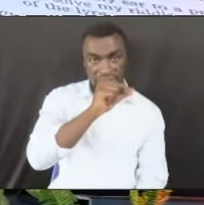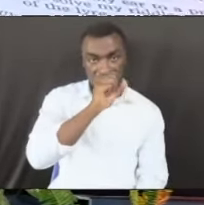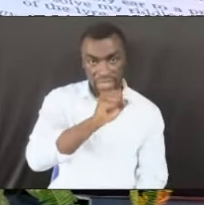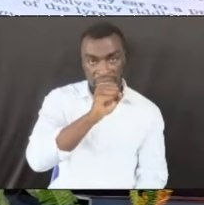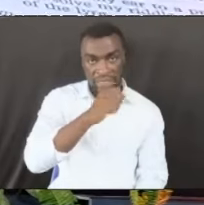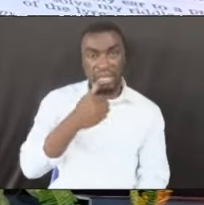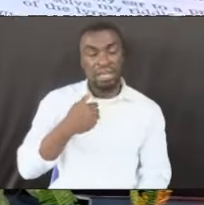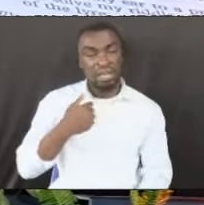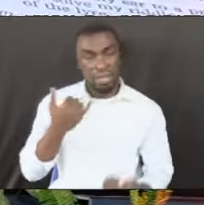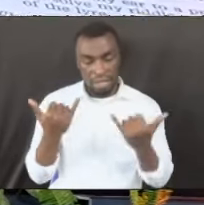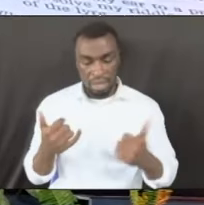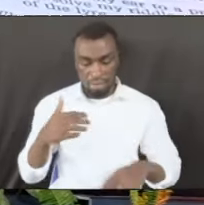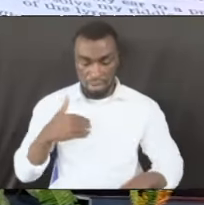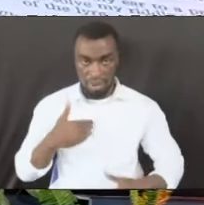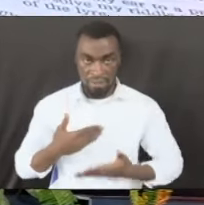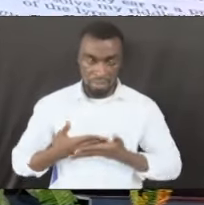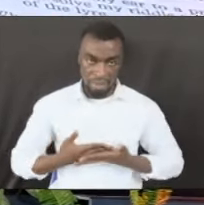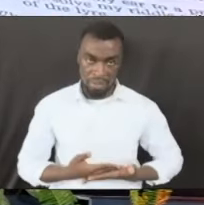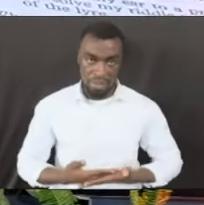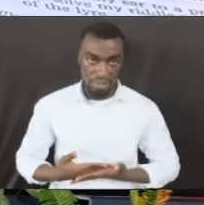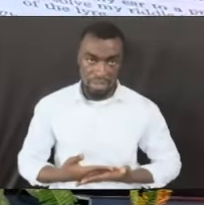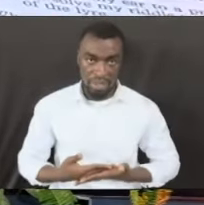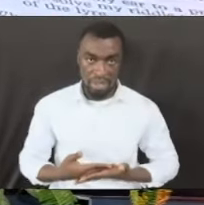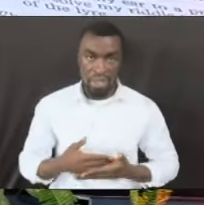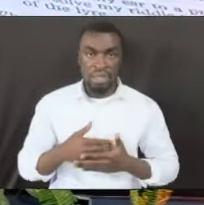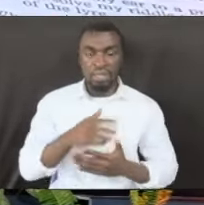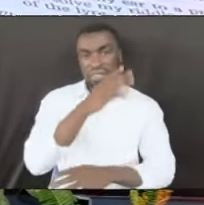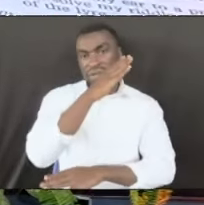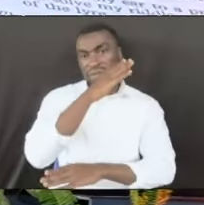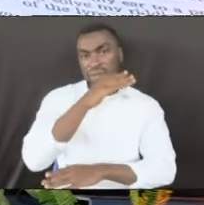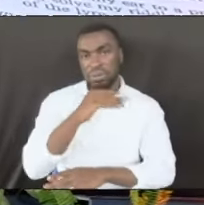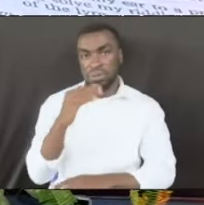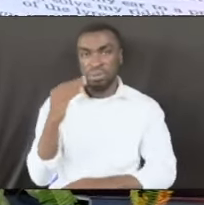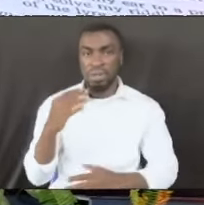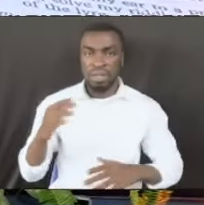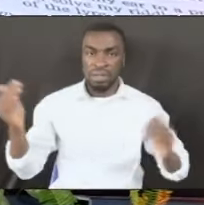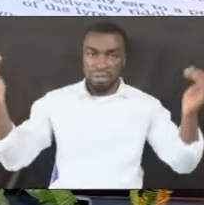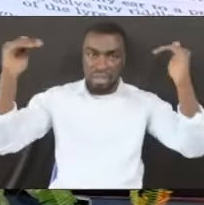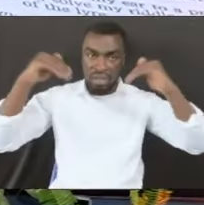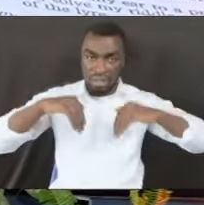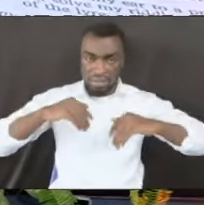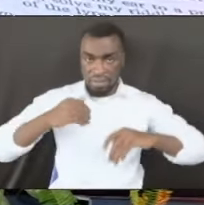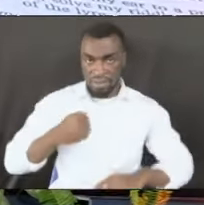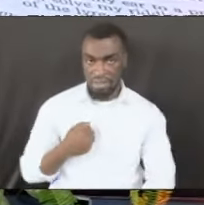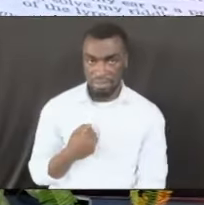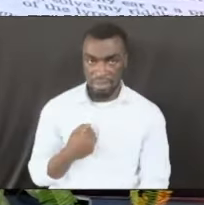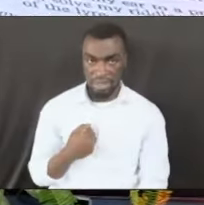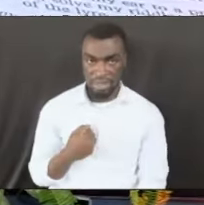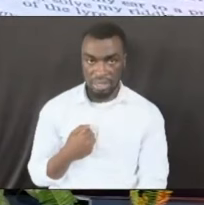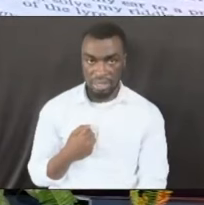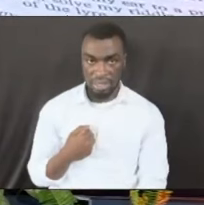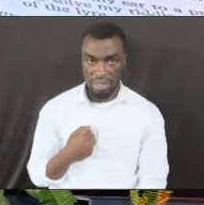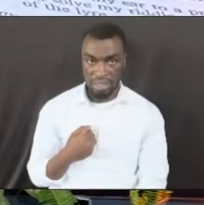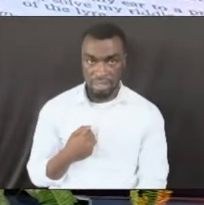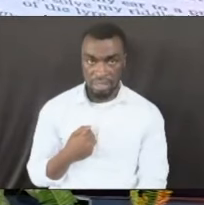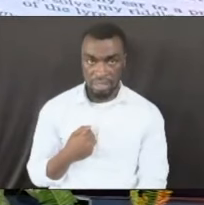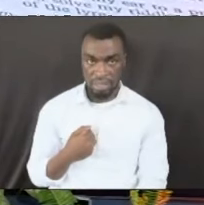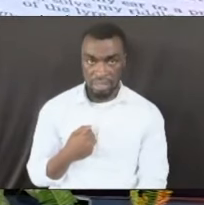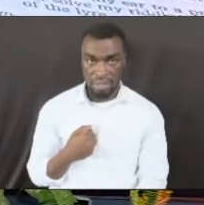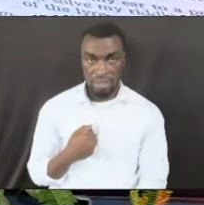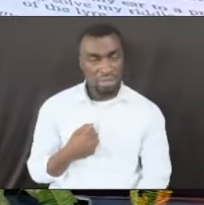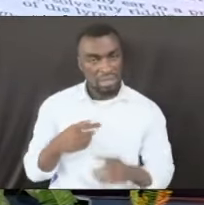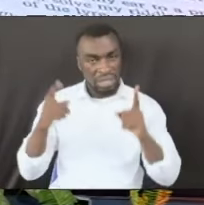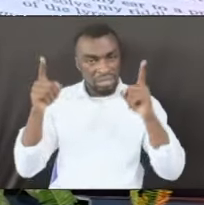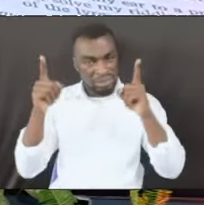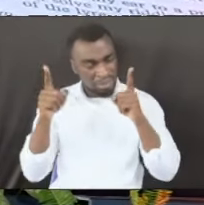I'll give a seminar. It's not a secret, I'm biased towards prayer. And I'm going to run a brief prayer